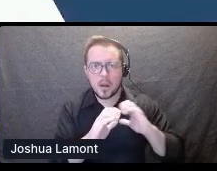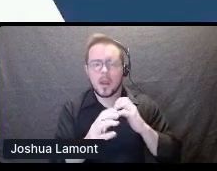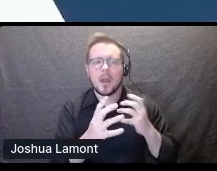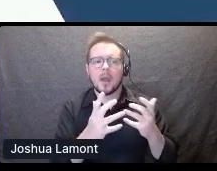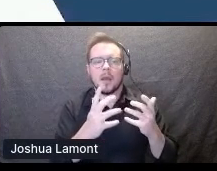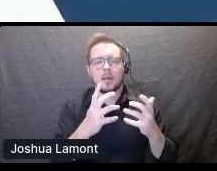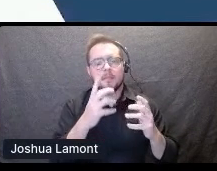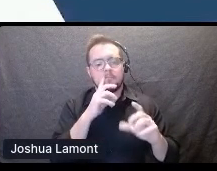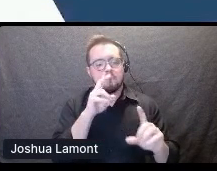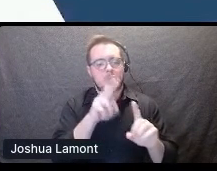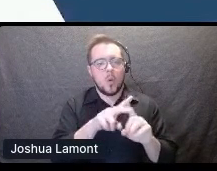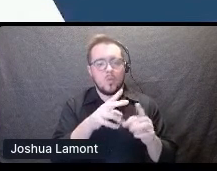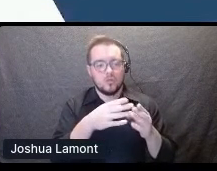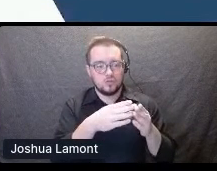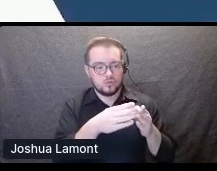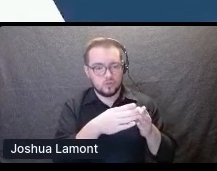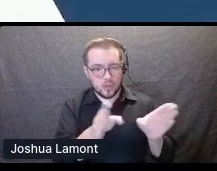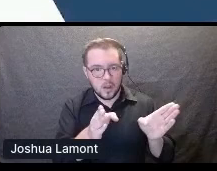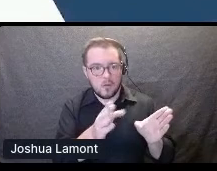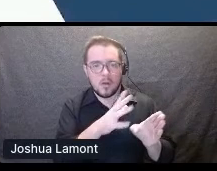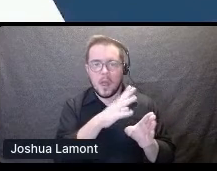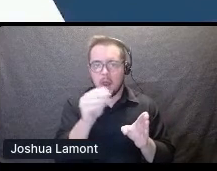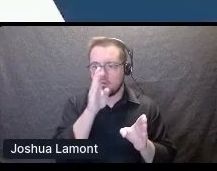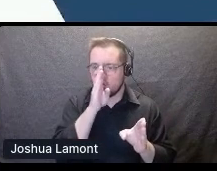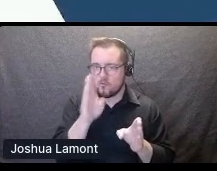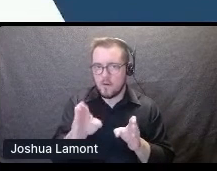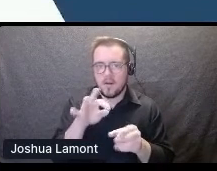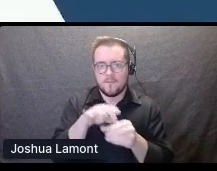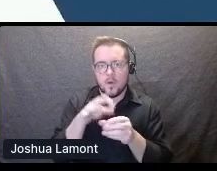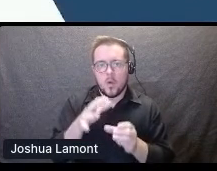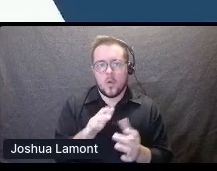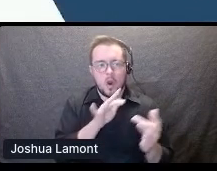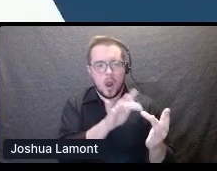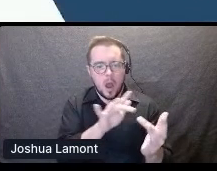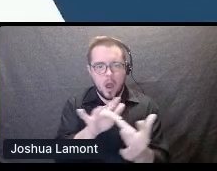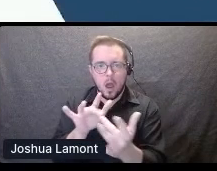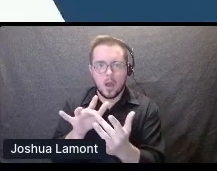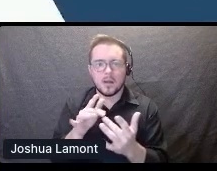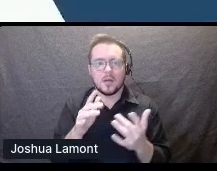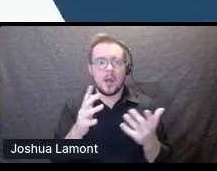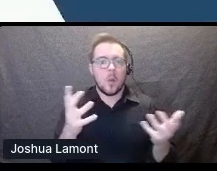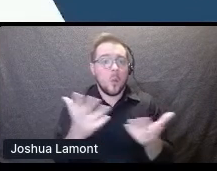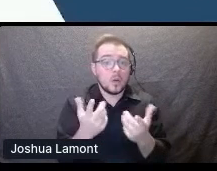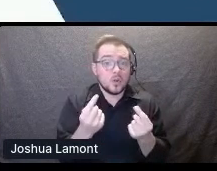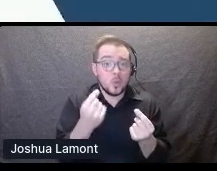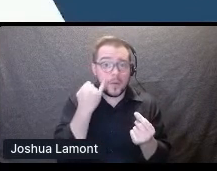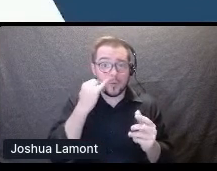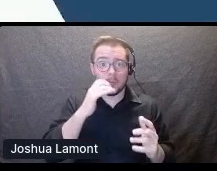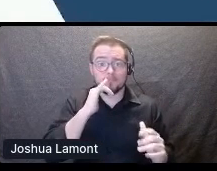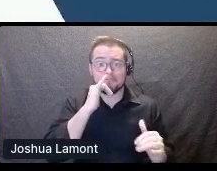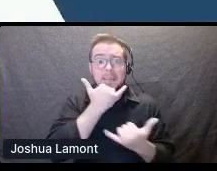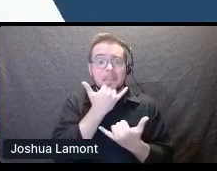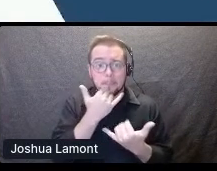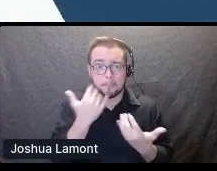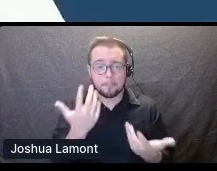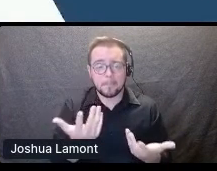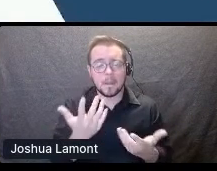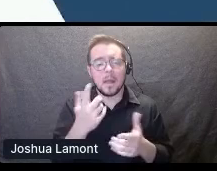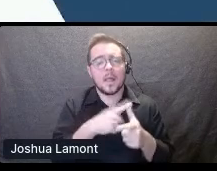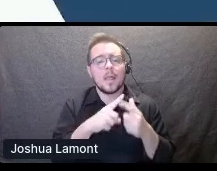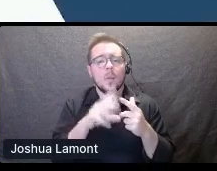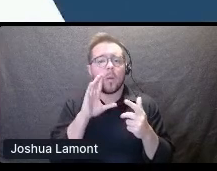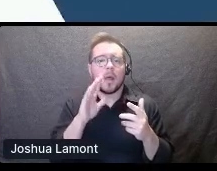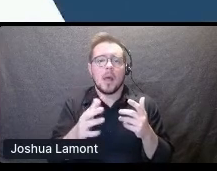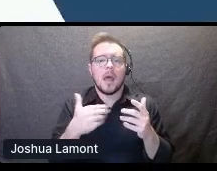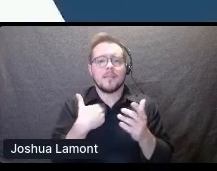in general and in direct voter contact, as well as what to do when you mess up. And then we'll go into some example scenarios